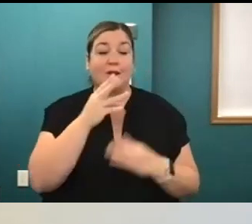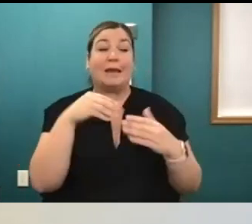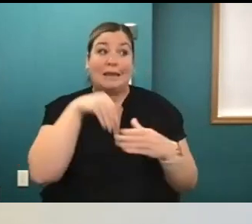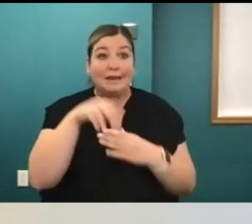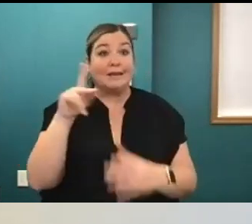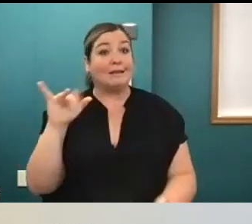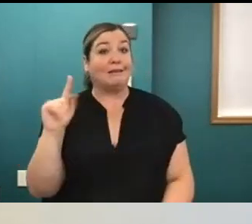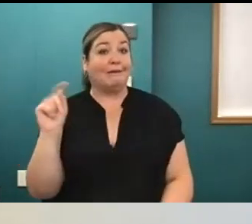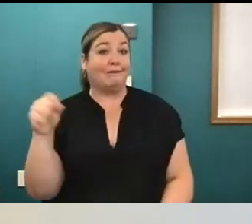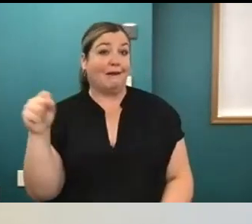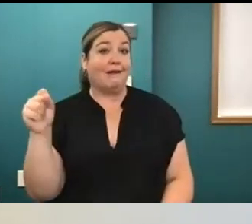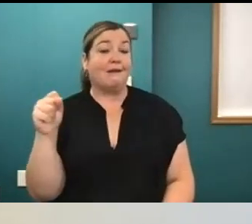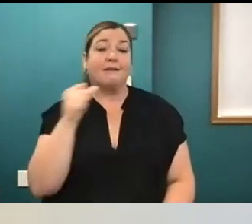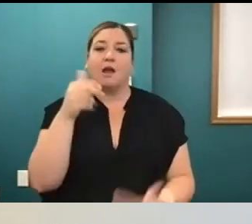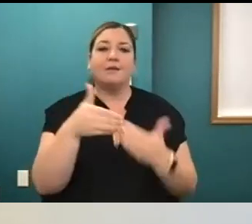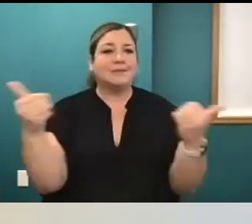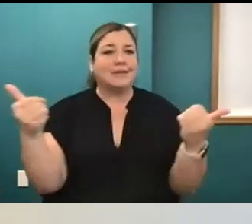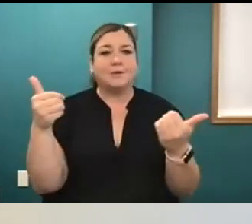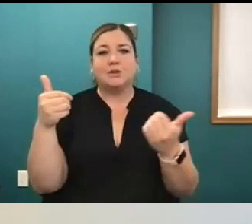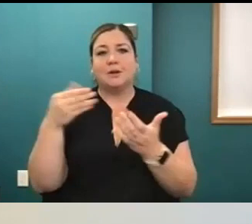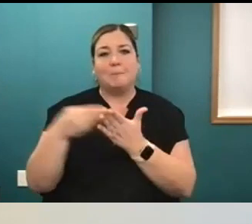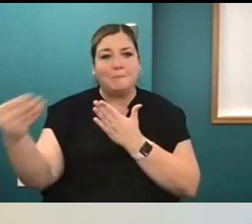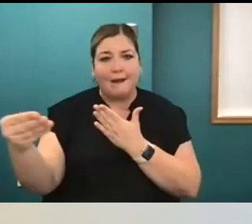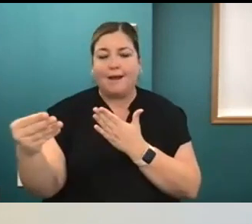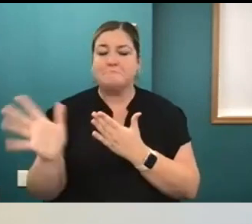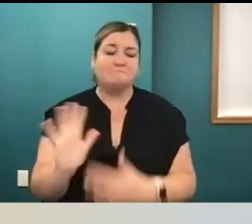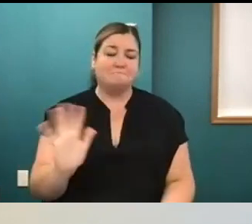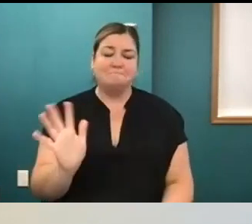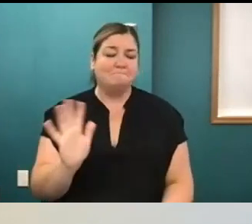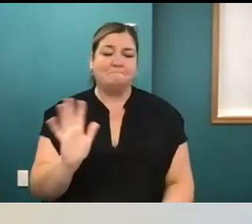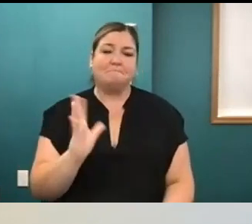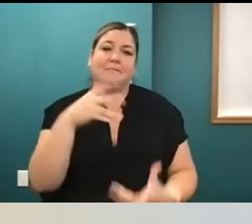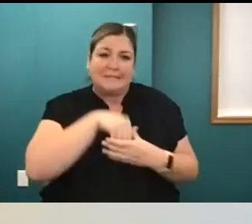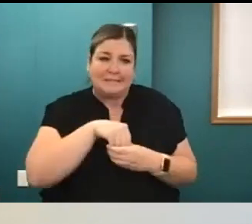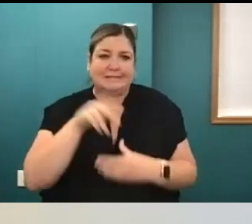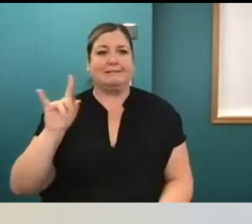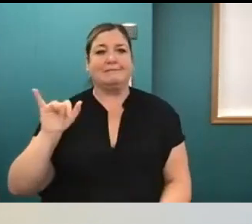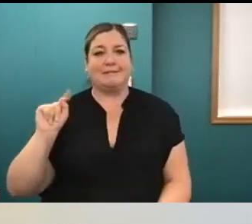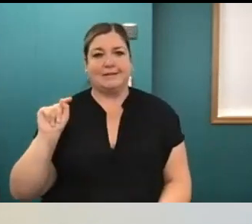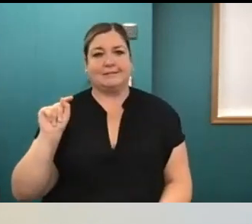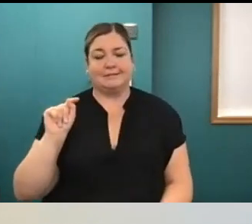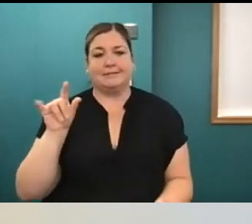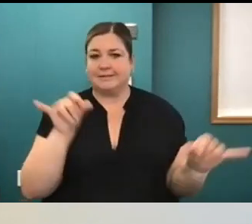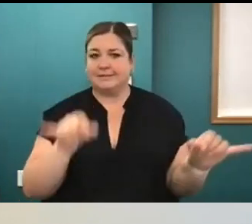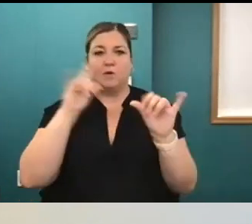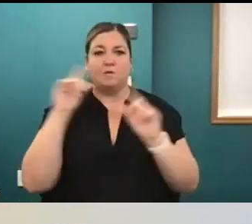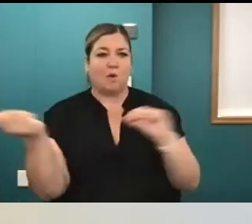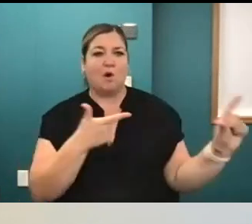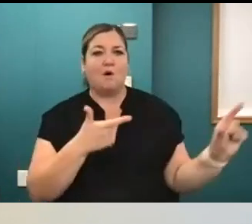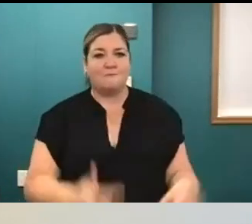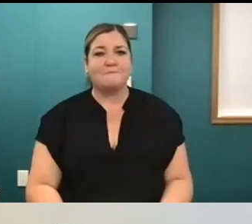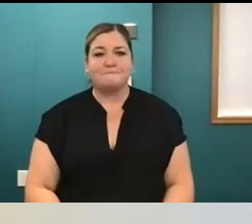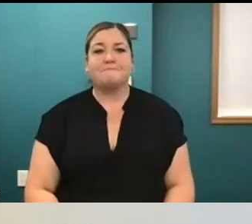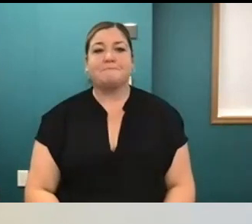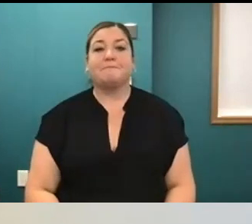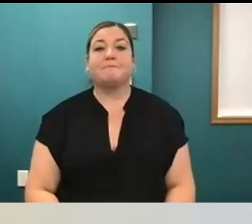that's not something that the family or child would have to purchase separately. It's going to come standard in that kit of accessories. It